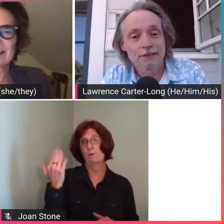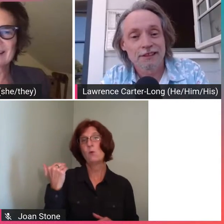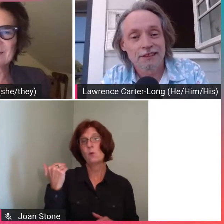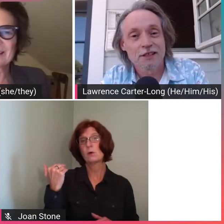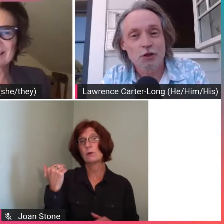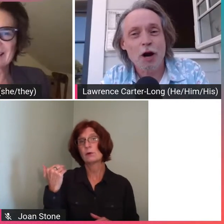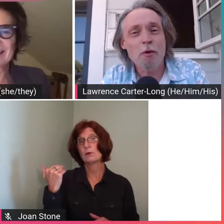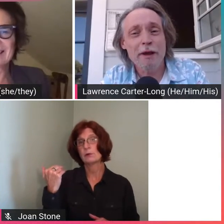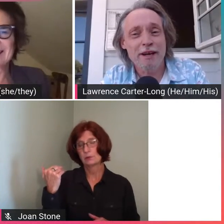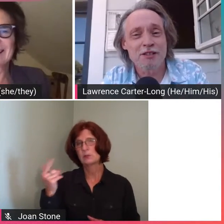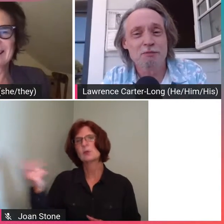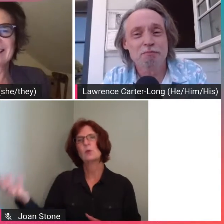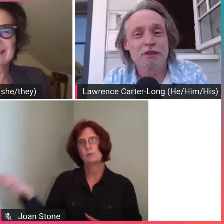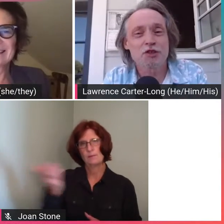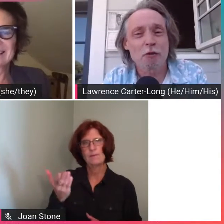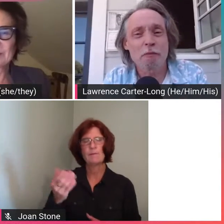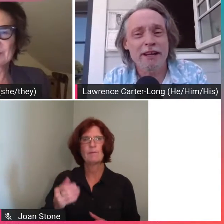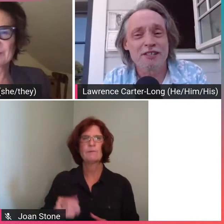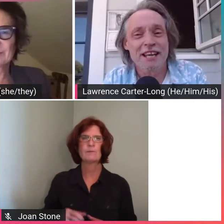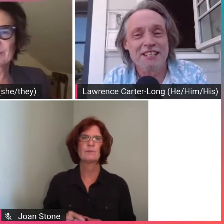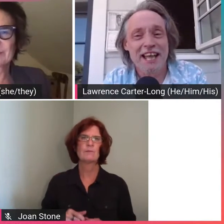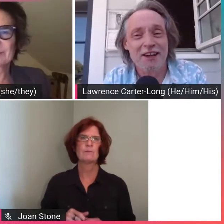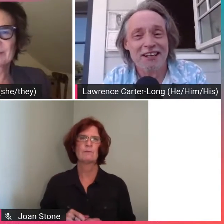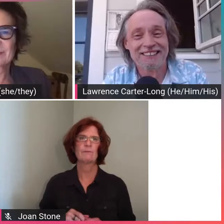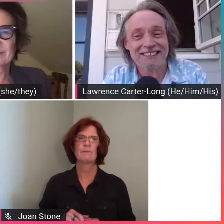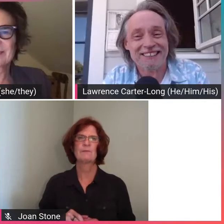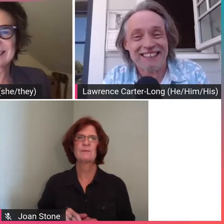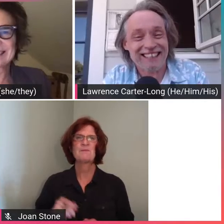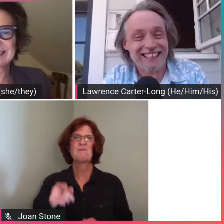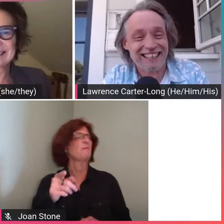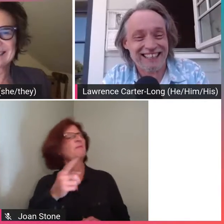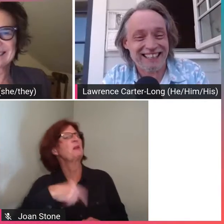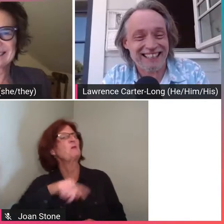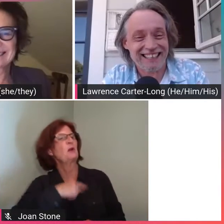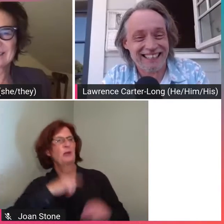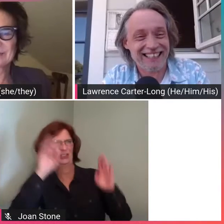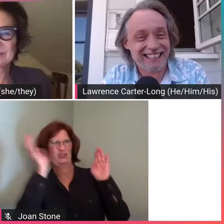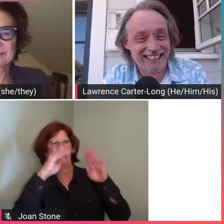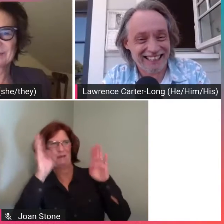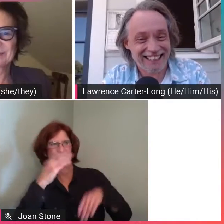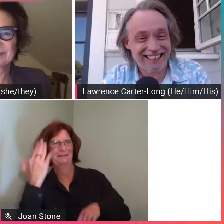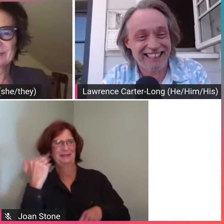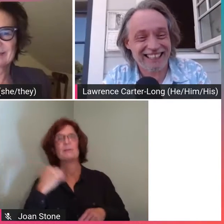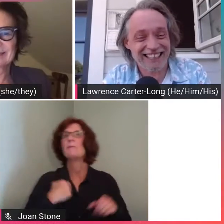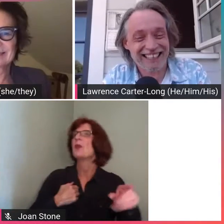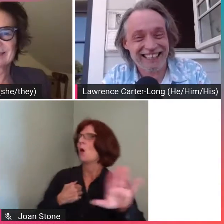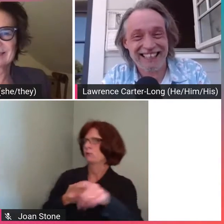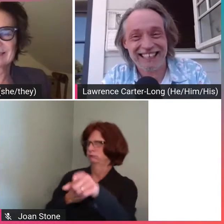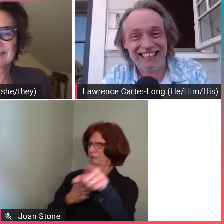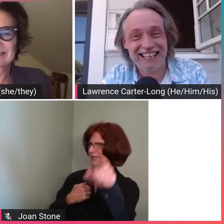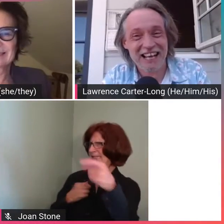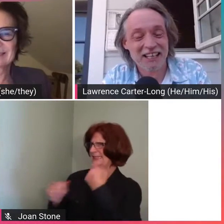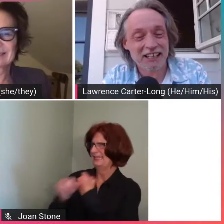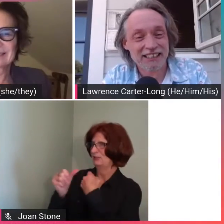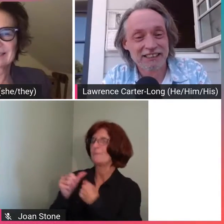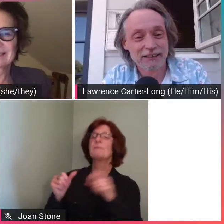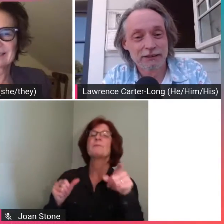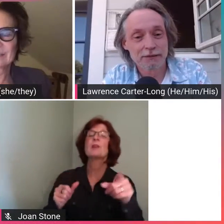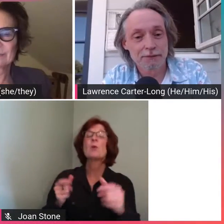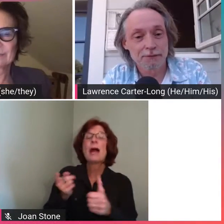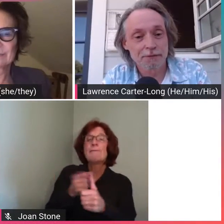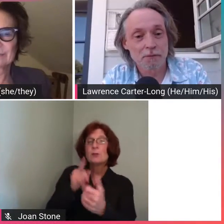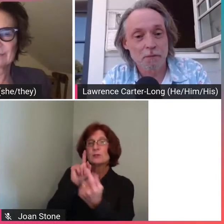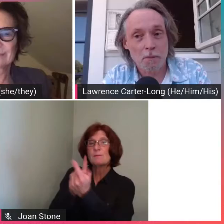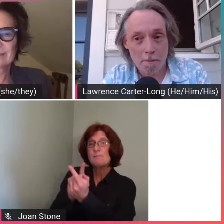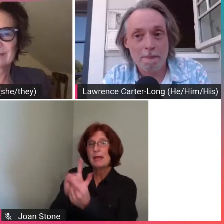introduced me. And Troublemakers, this just reminds me when troublemakers get together. yes, we do. It's dangerous. When I first met Lawrence,